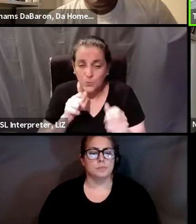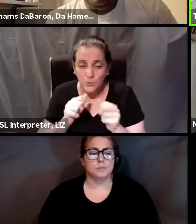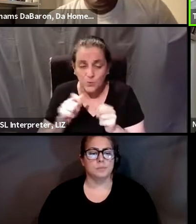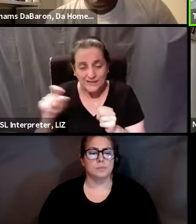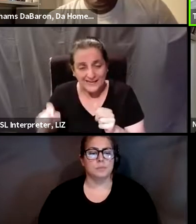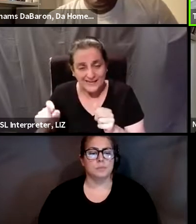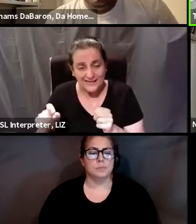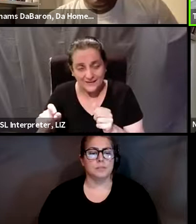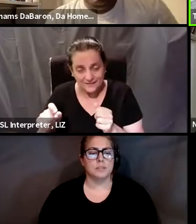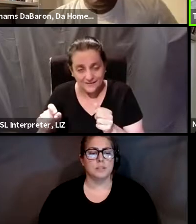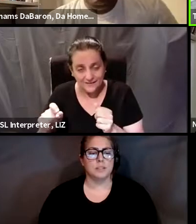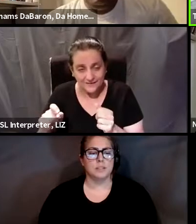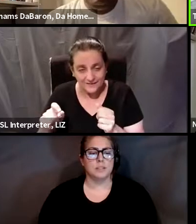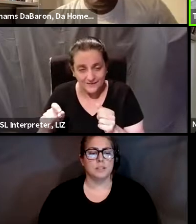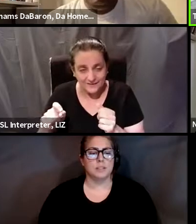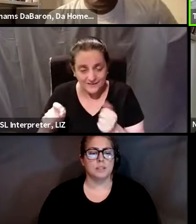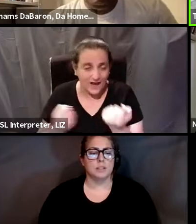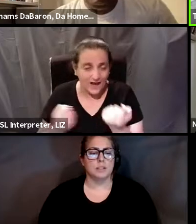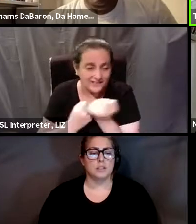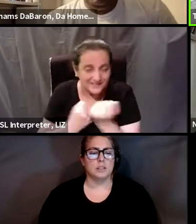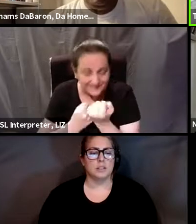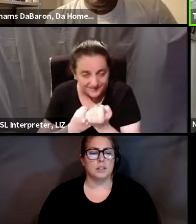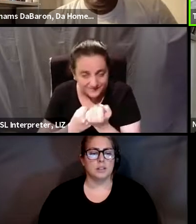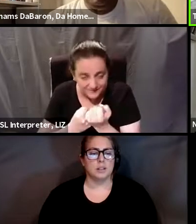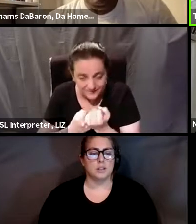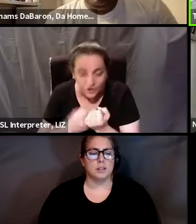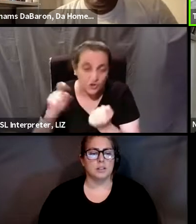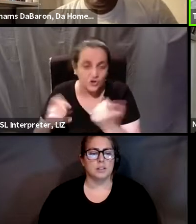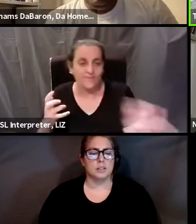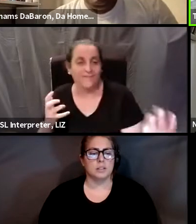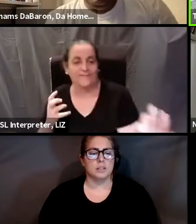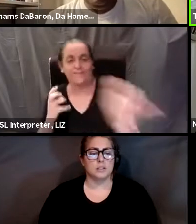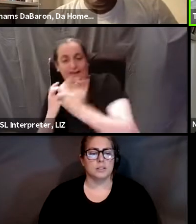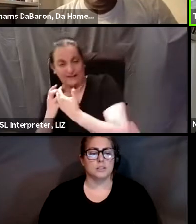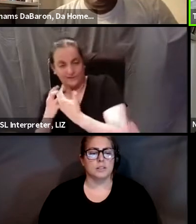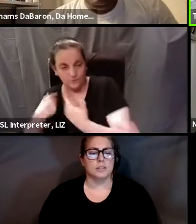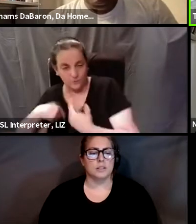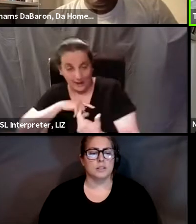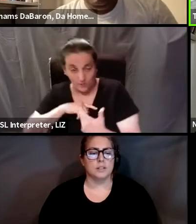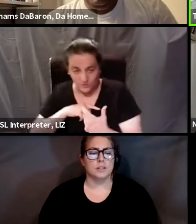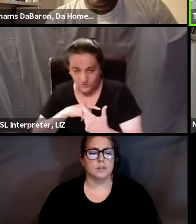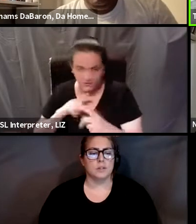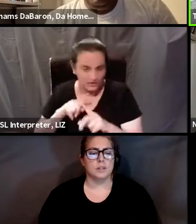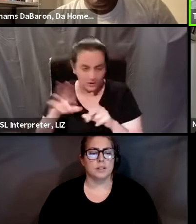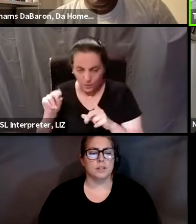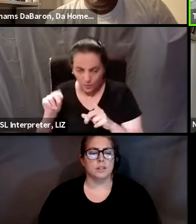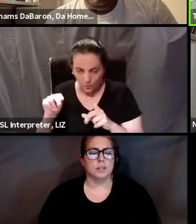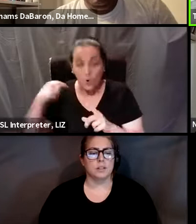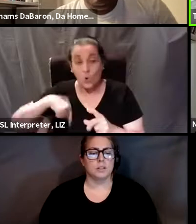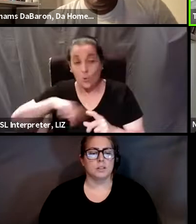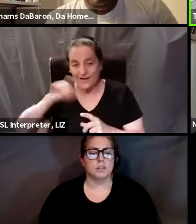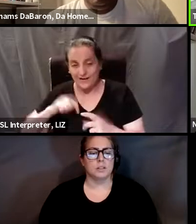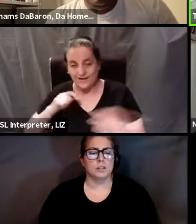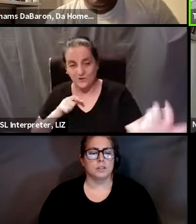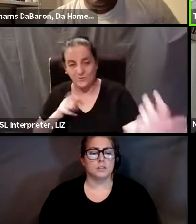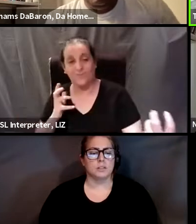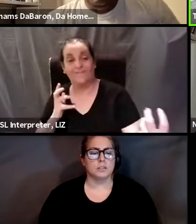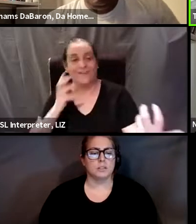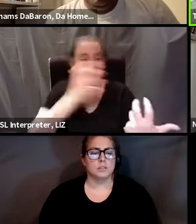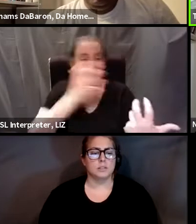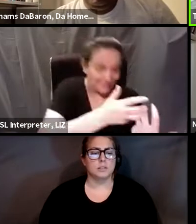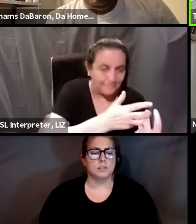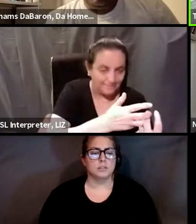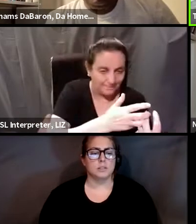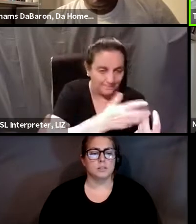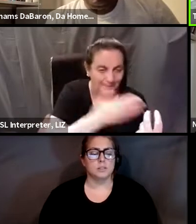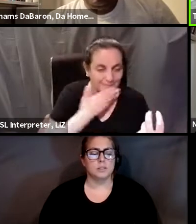assistance have to fit into. We should have a system that adapts to meet the needs of those in need of assistance. And that's